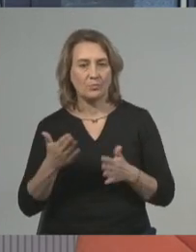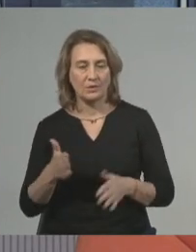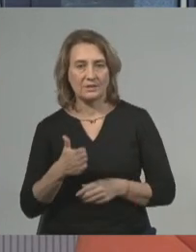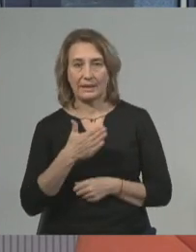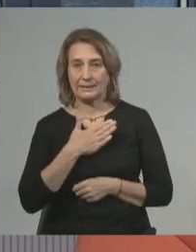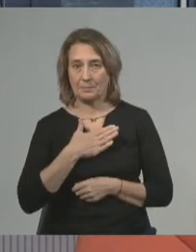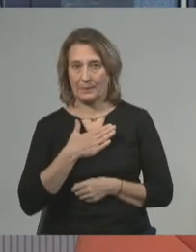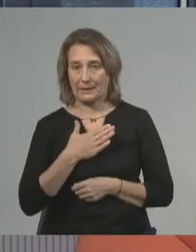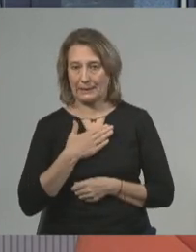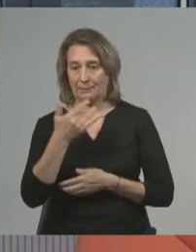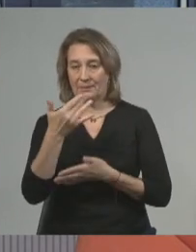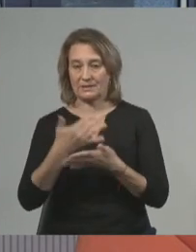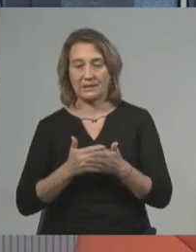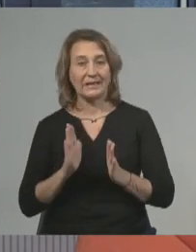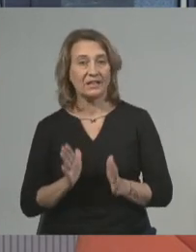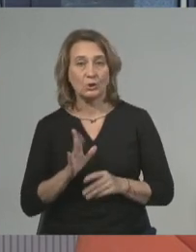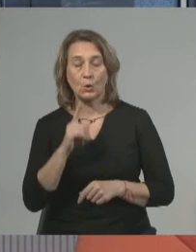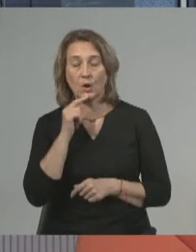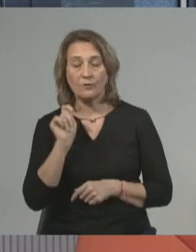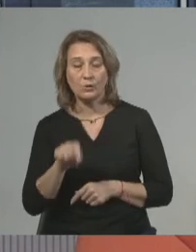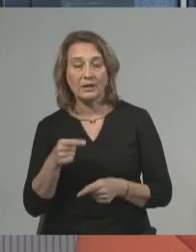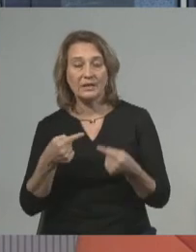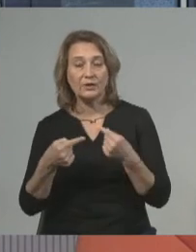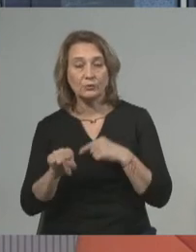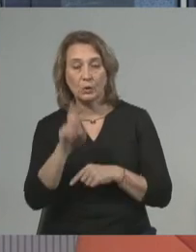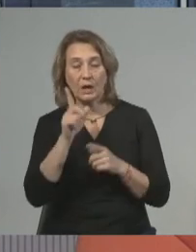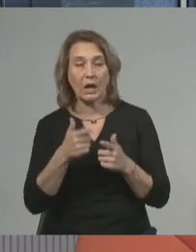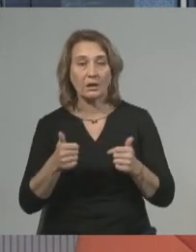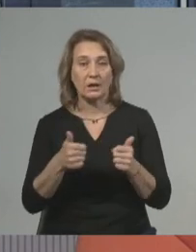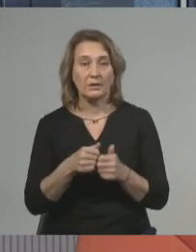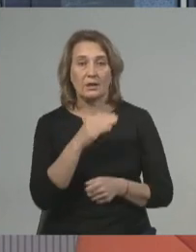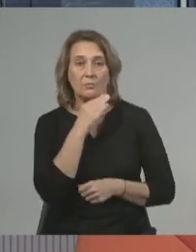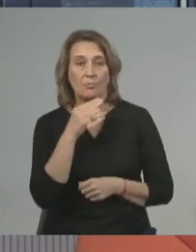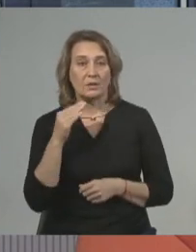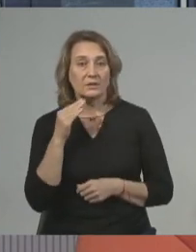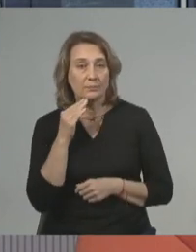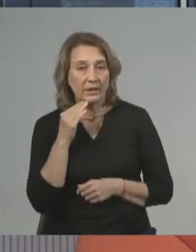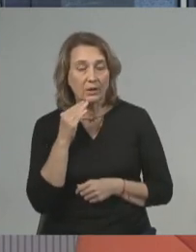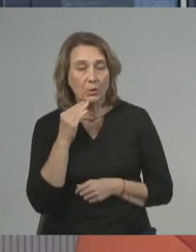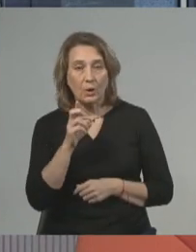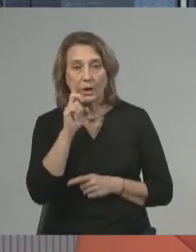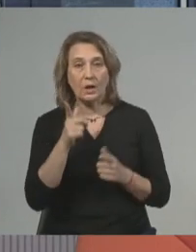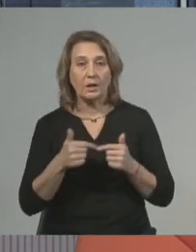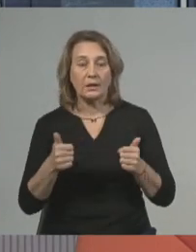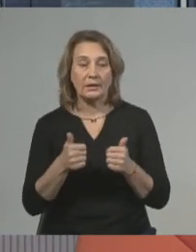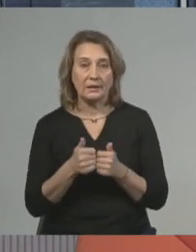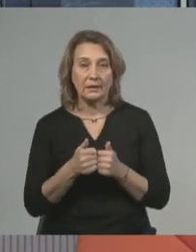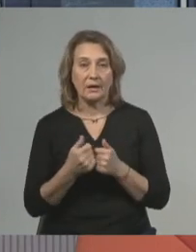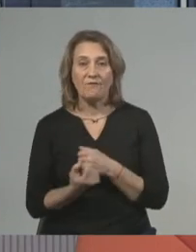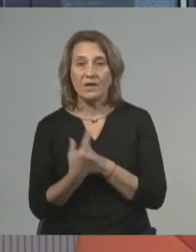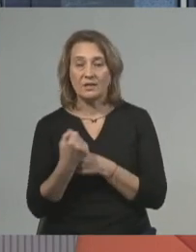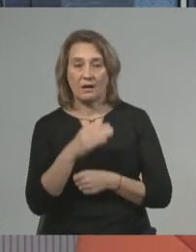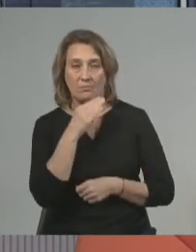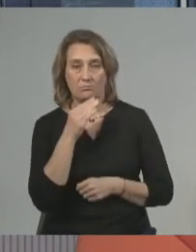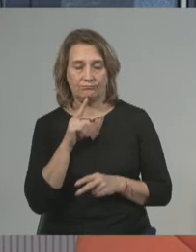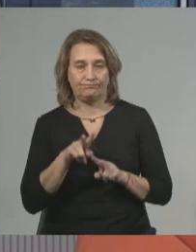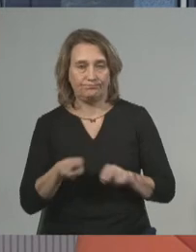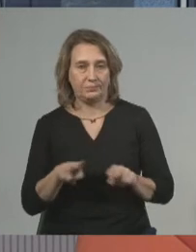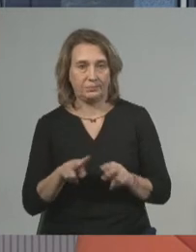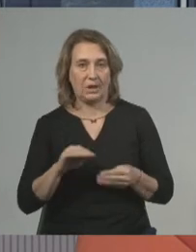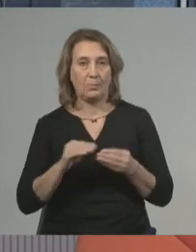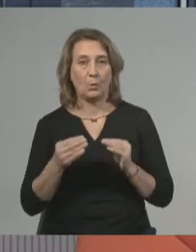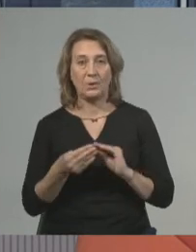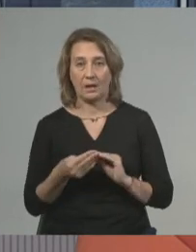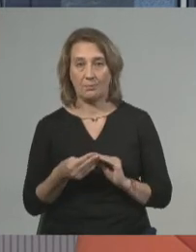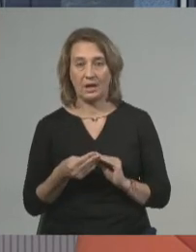feel in a lot of countries it's an under addressed issue i feel the way to do that sometimes is to start writing about it to